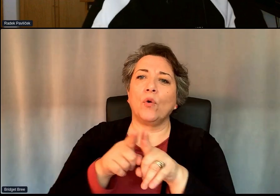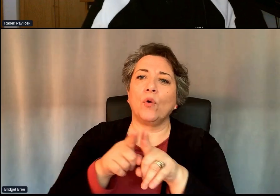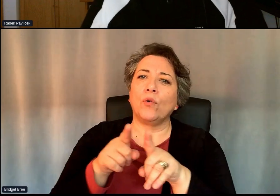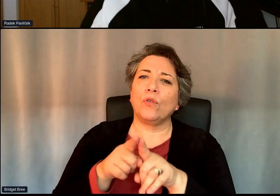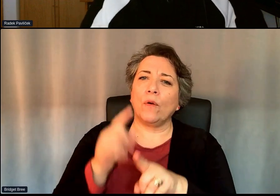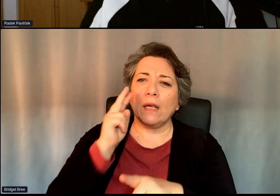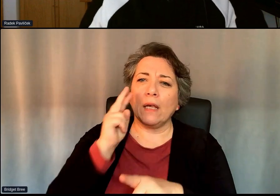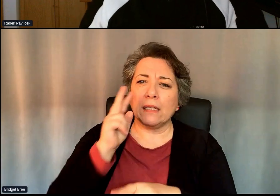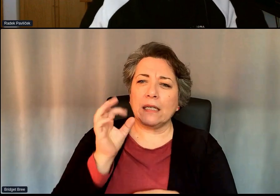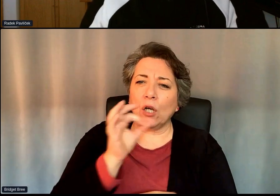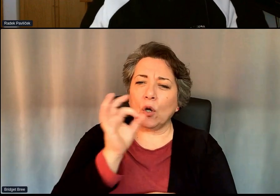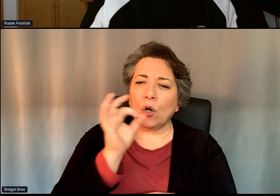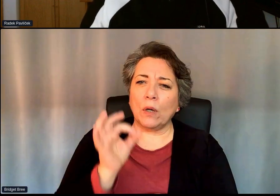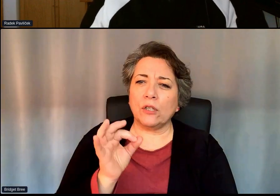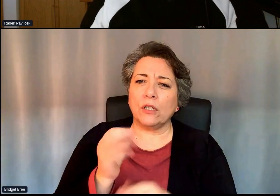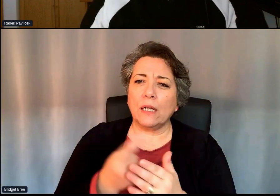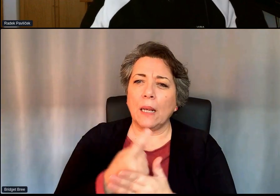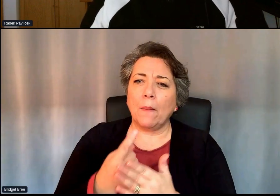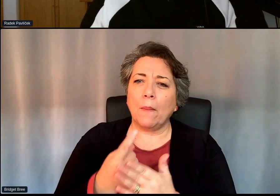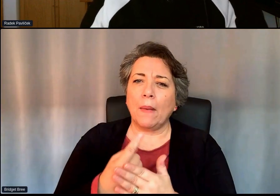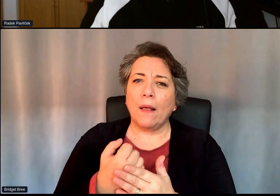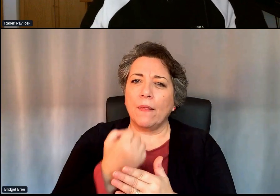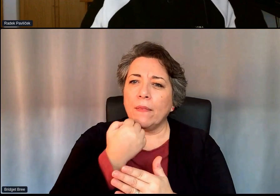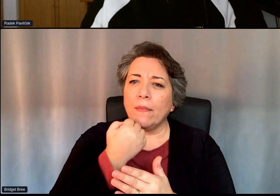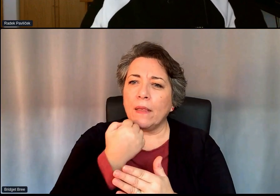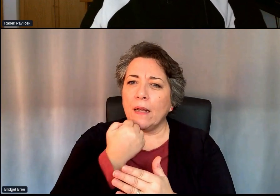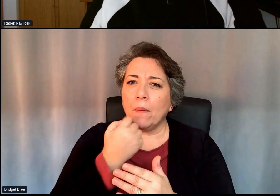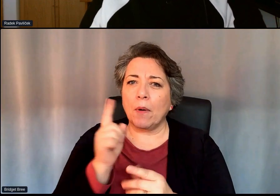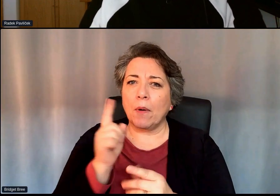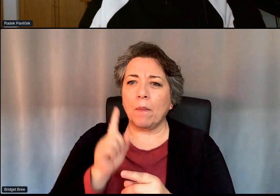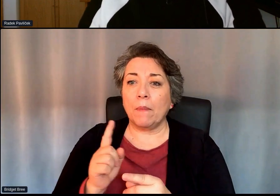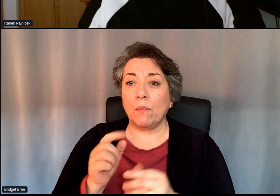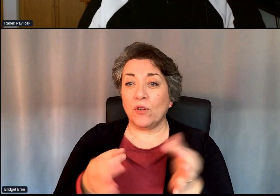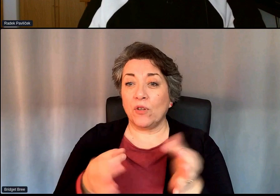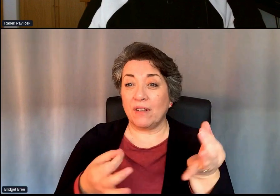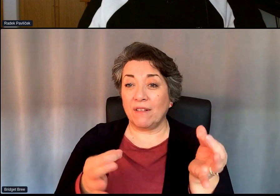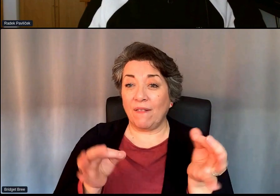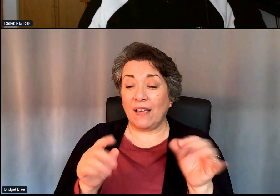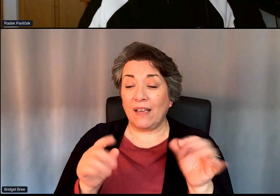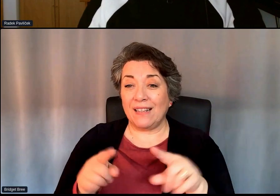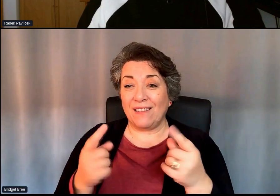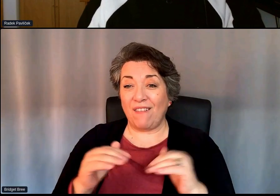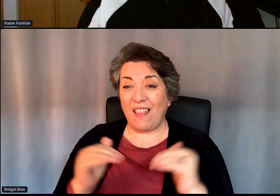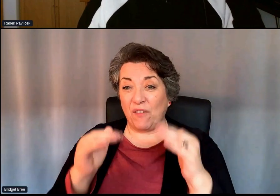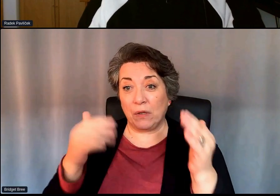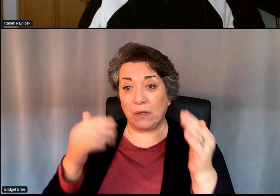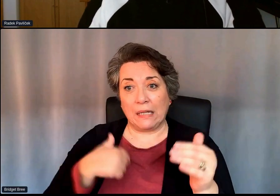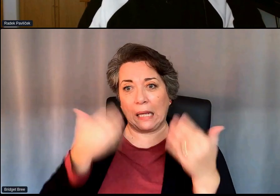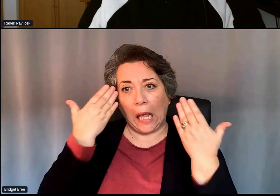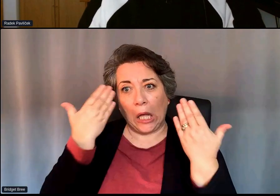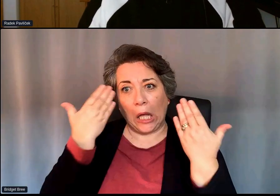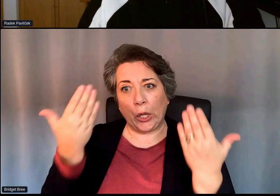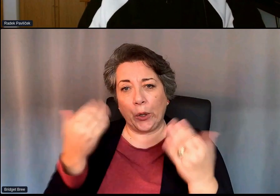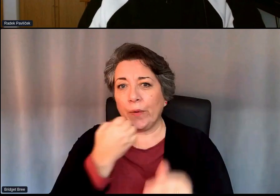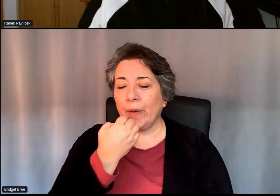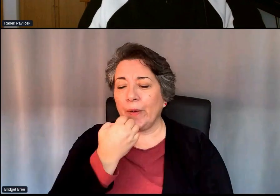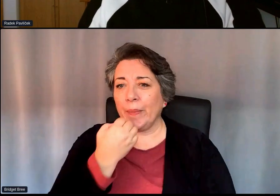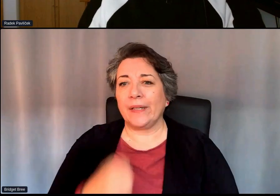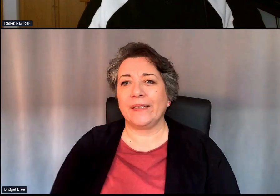people certified at different levels. And I'm sorry, I should know this by heart, but I don't. I tried to find